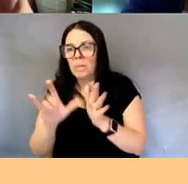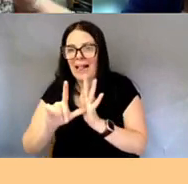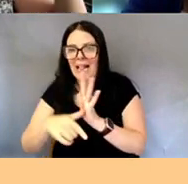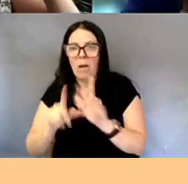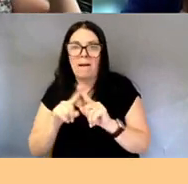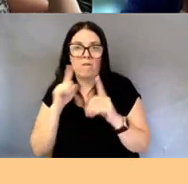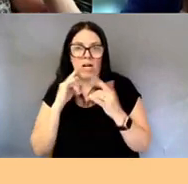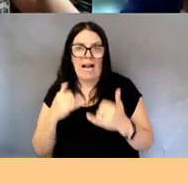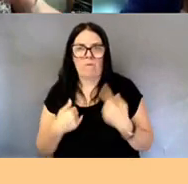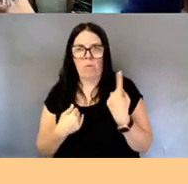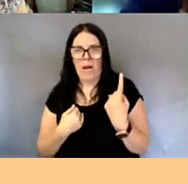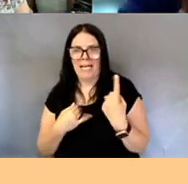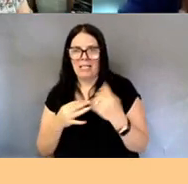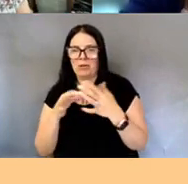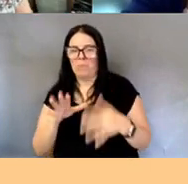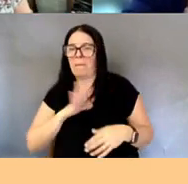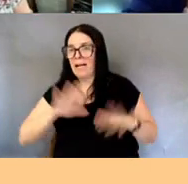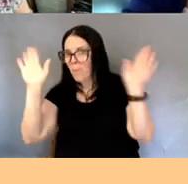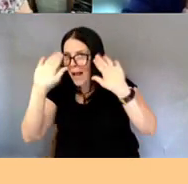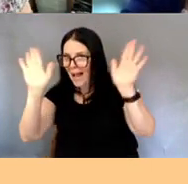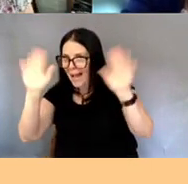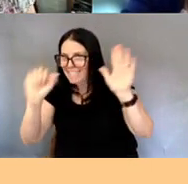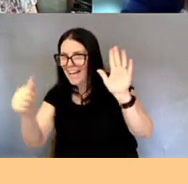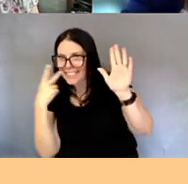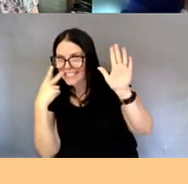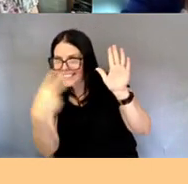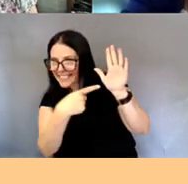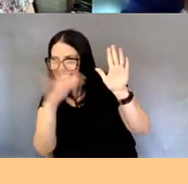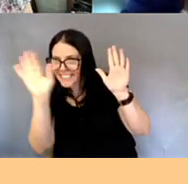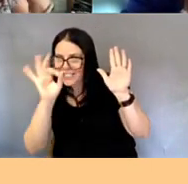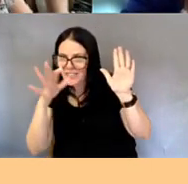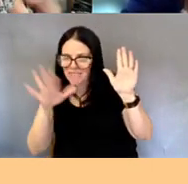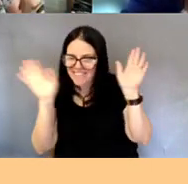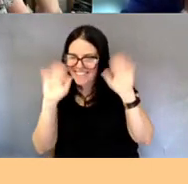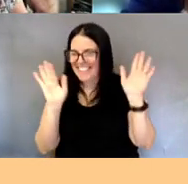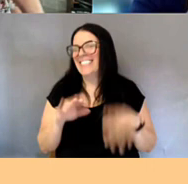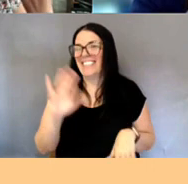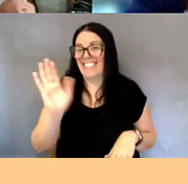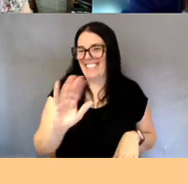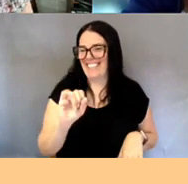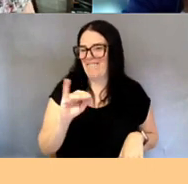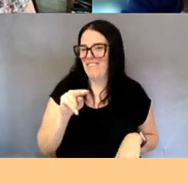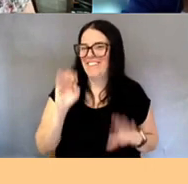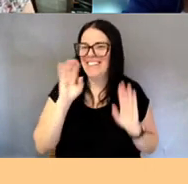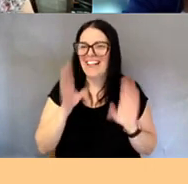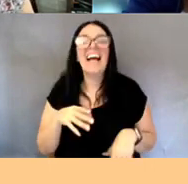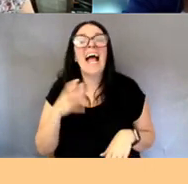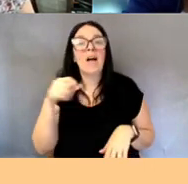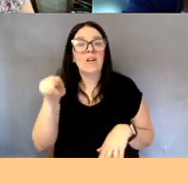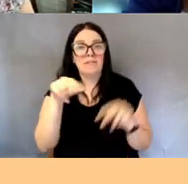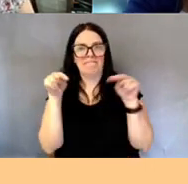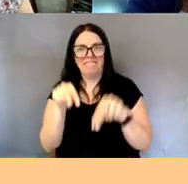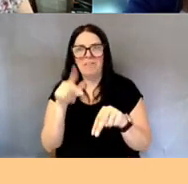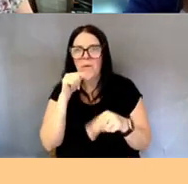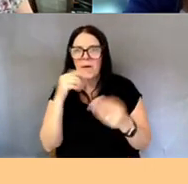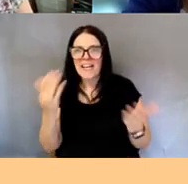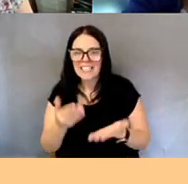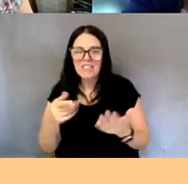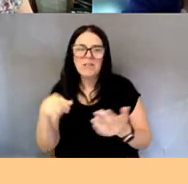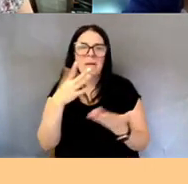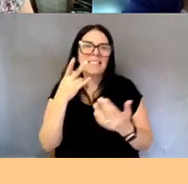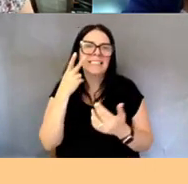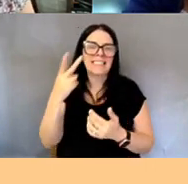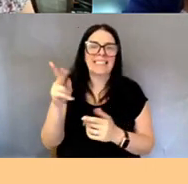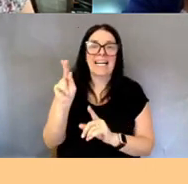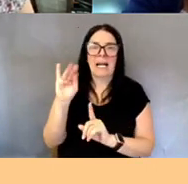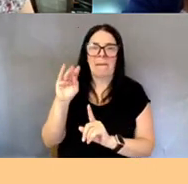now, Becky can wave, so you will know who Becky is. And then as you're joining and getting used to our environment, you may see